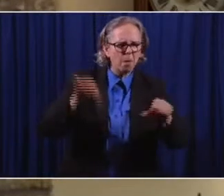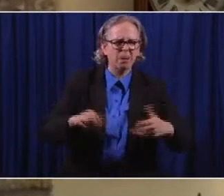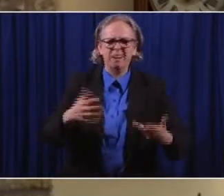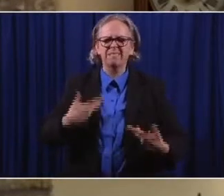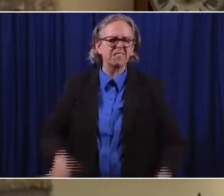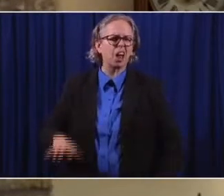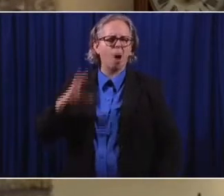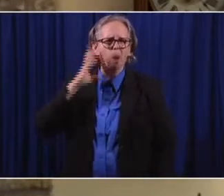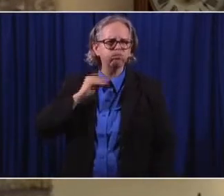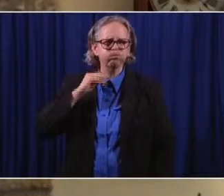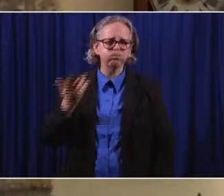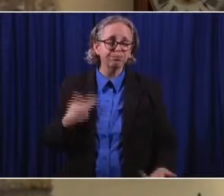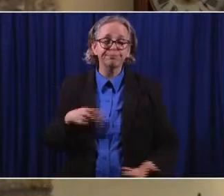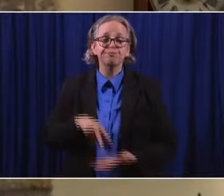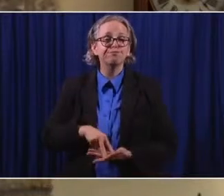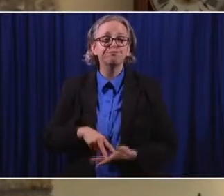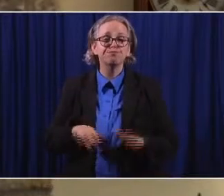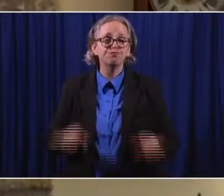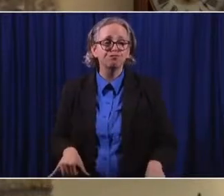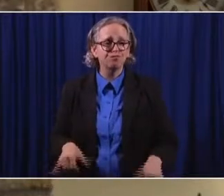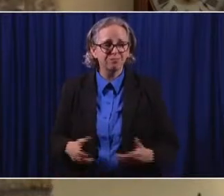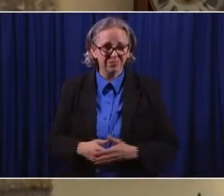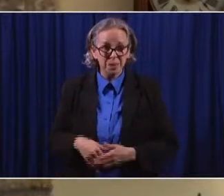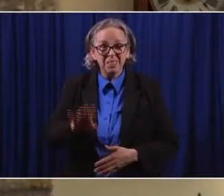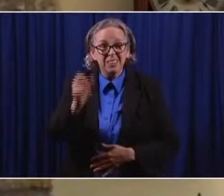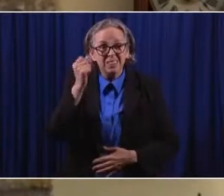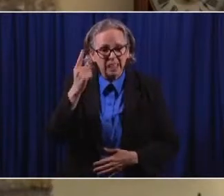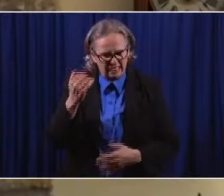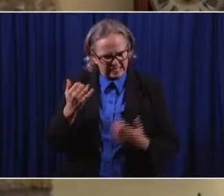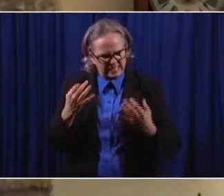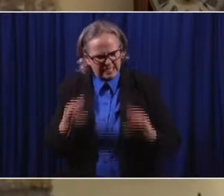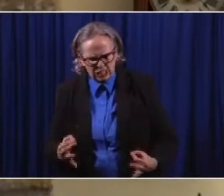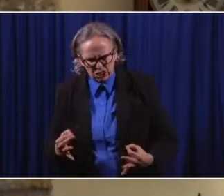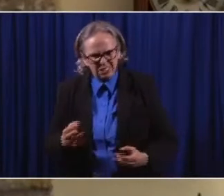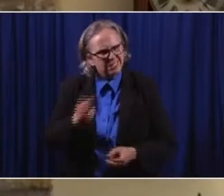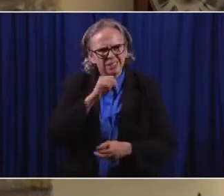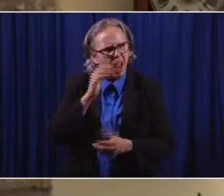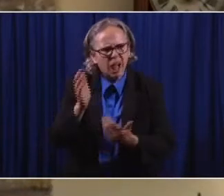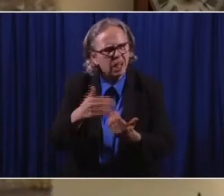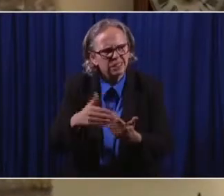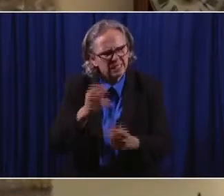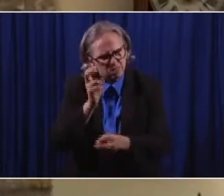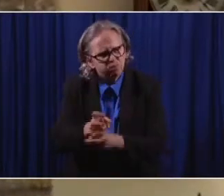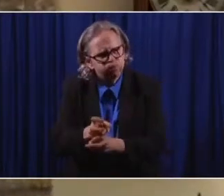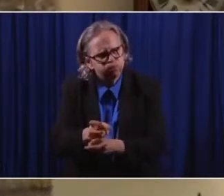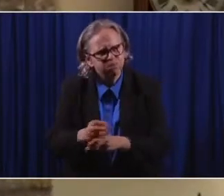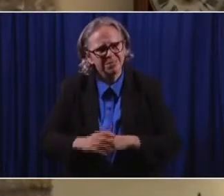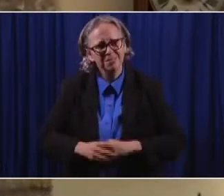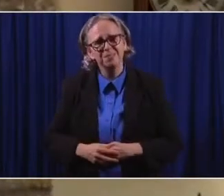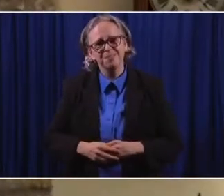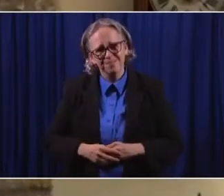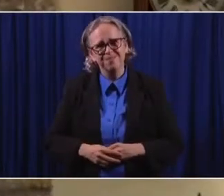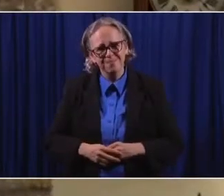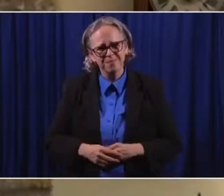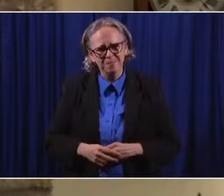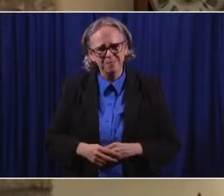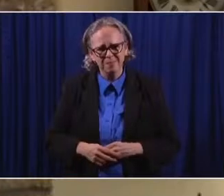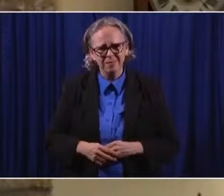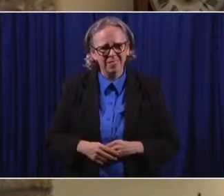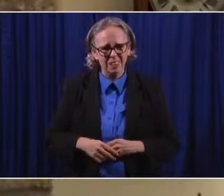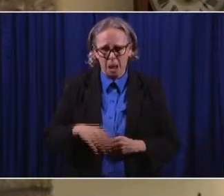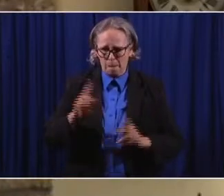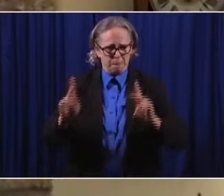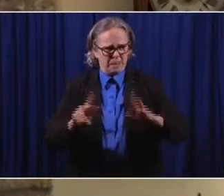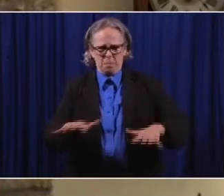these are tough decisions. And people of goodwill can have very, very different